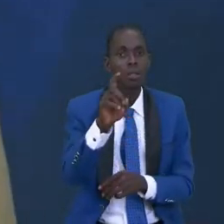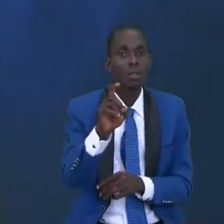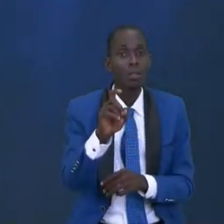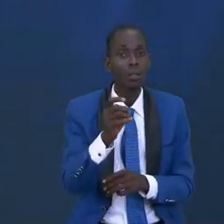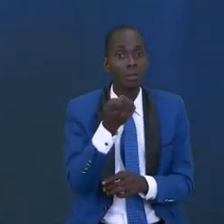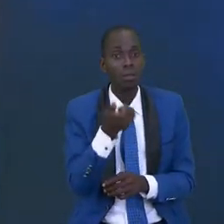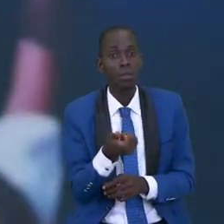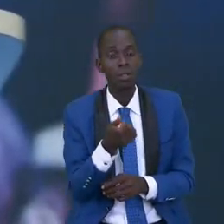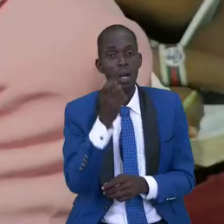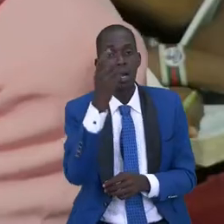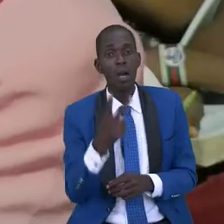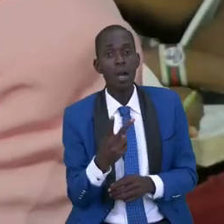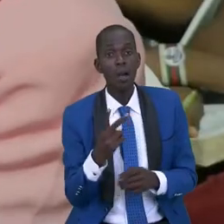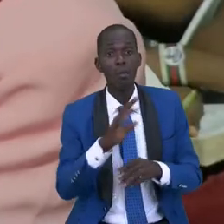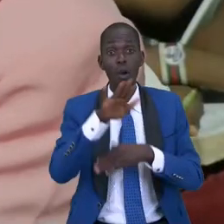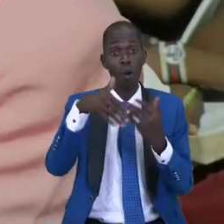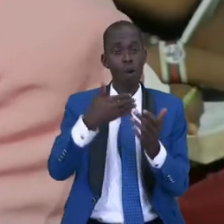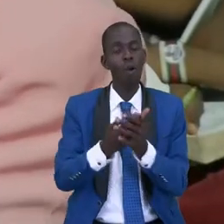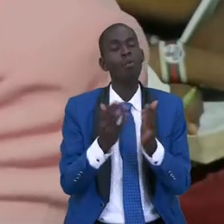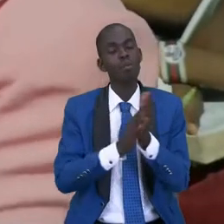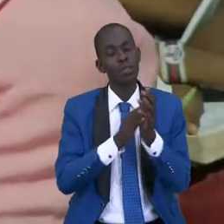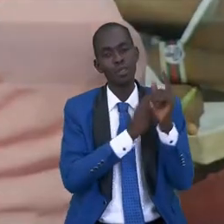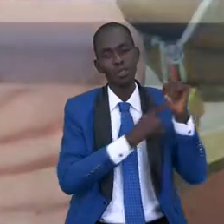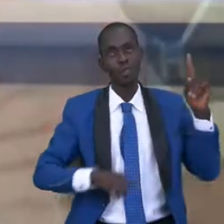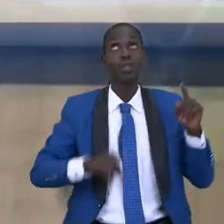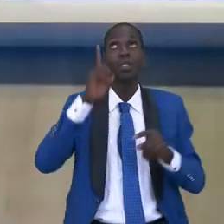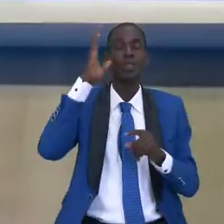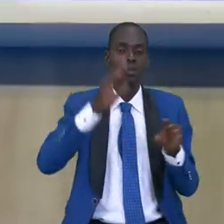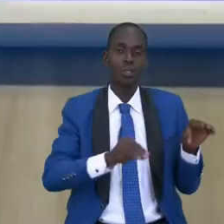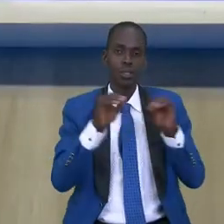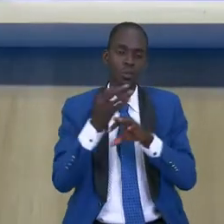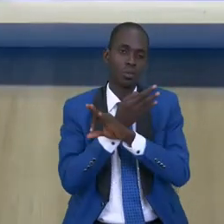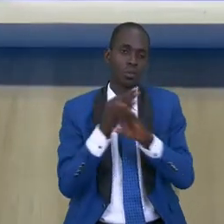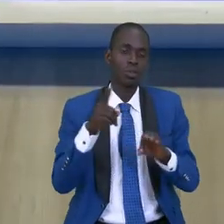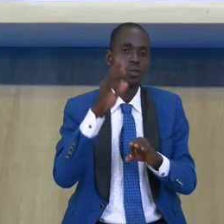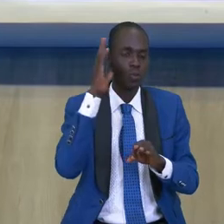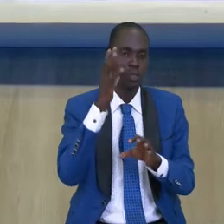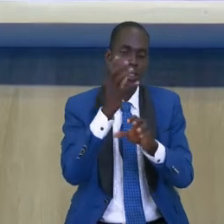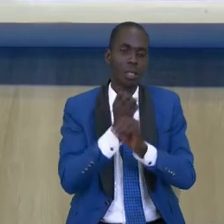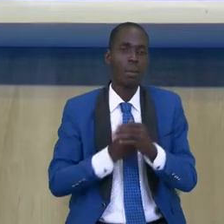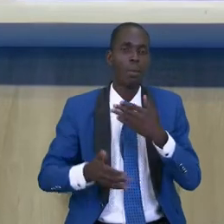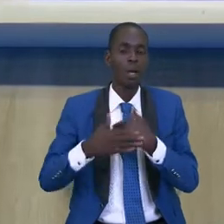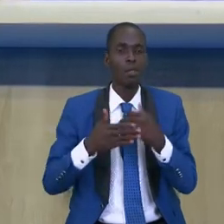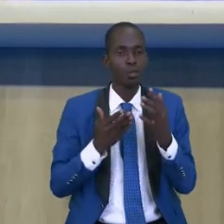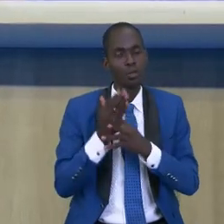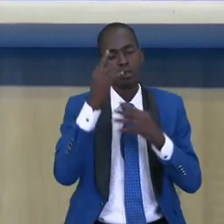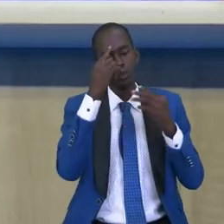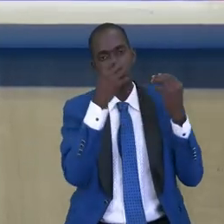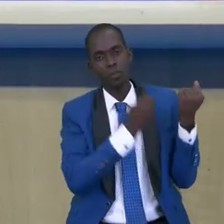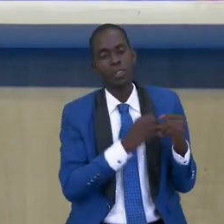it will set you free. And you will recover through faith. You recover